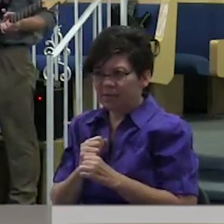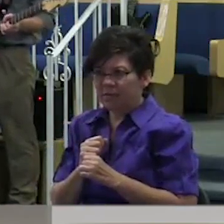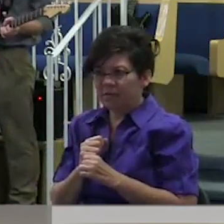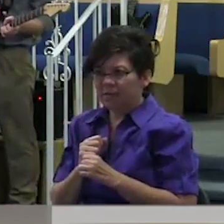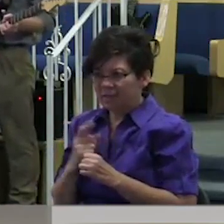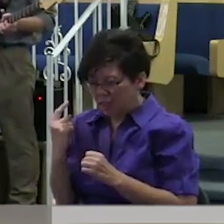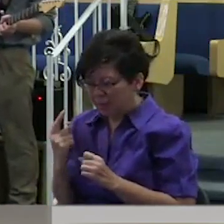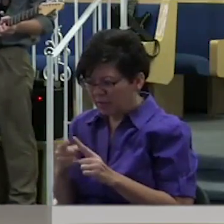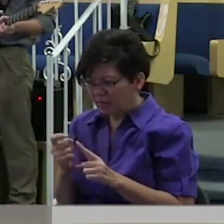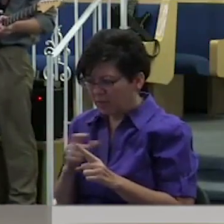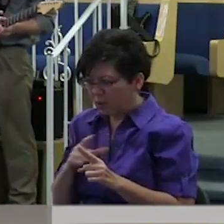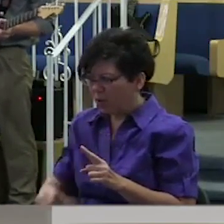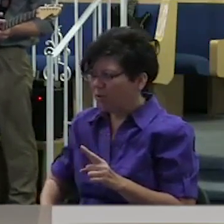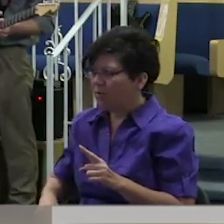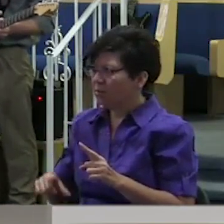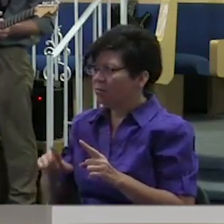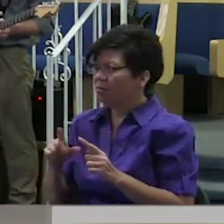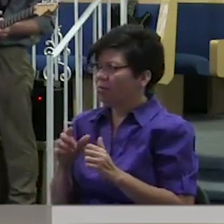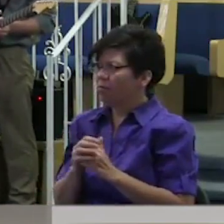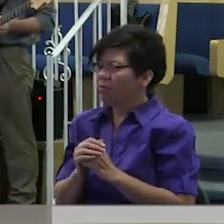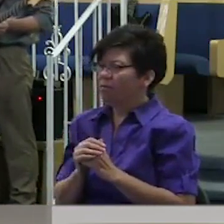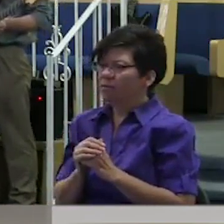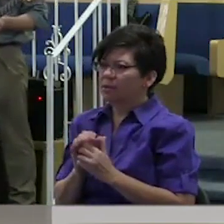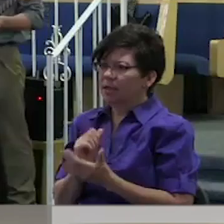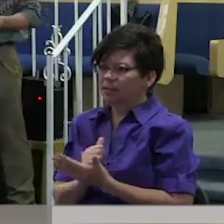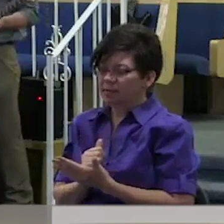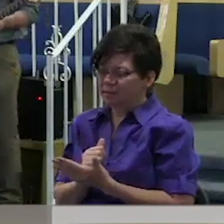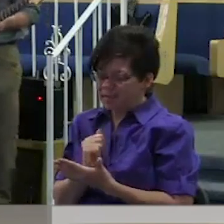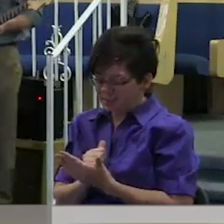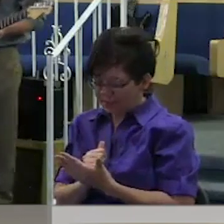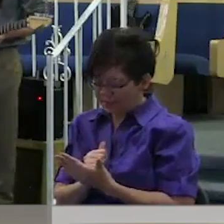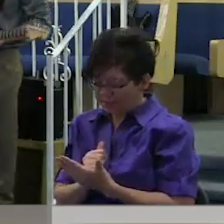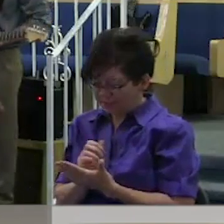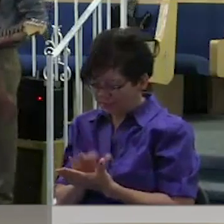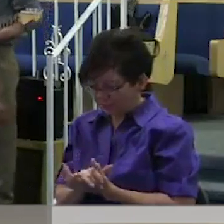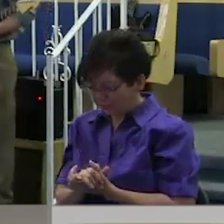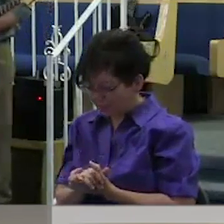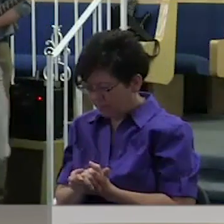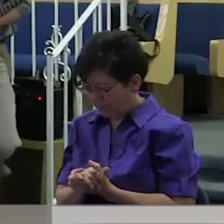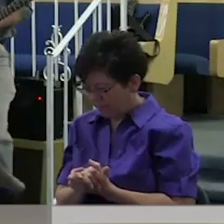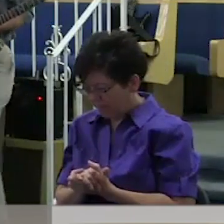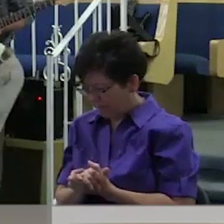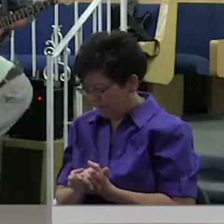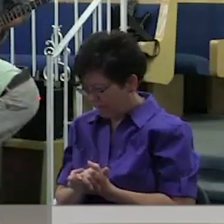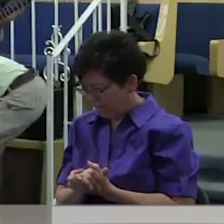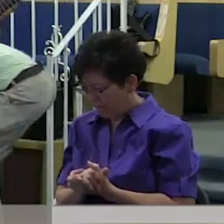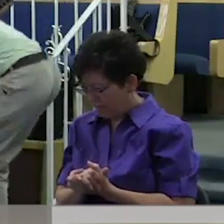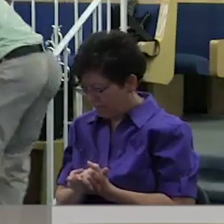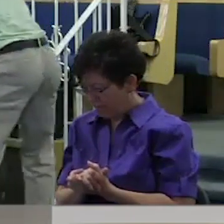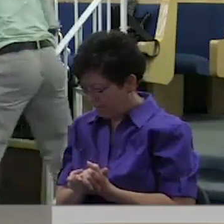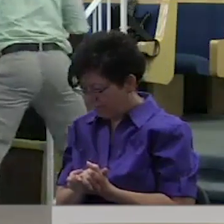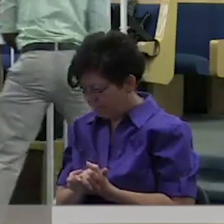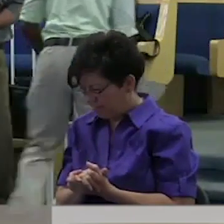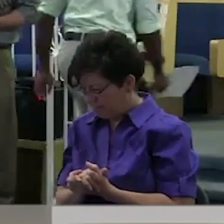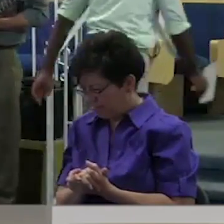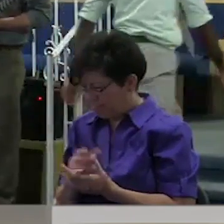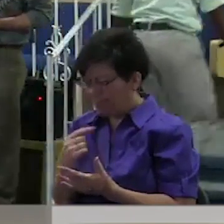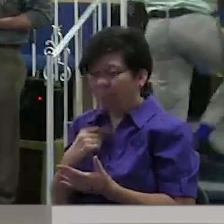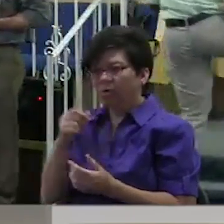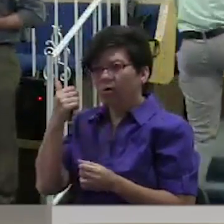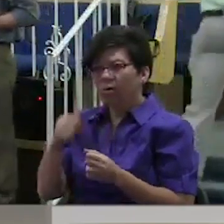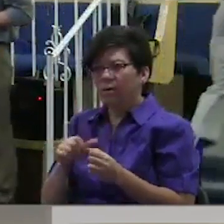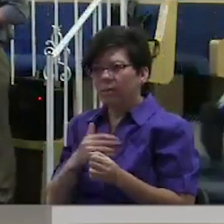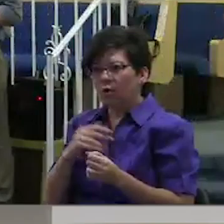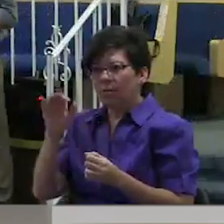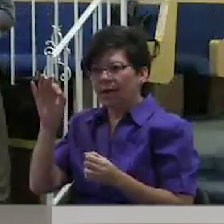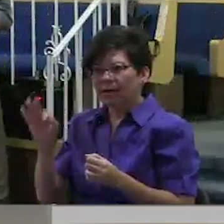the Lord. Amen. Amen. Let us remember our pastor in a very, very special way on